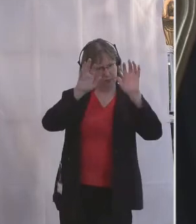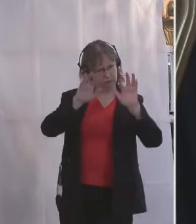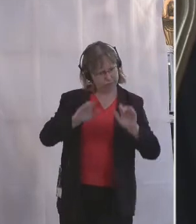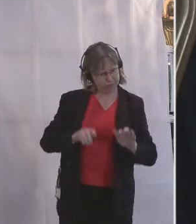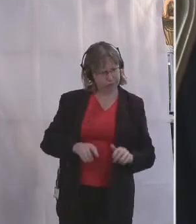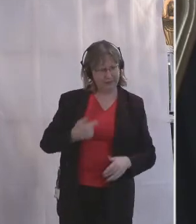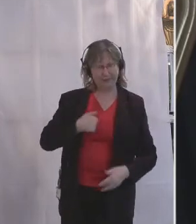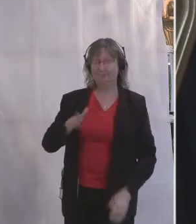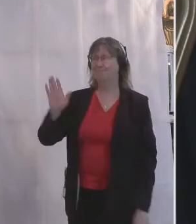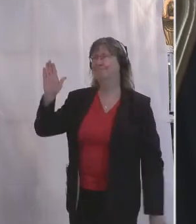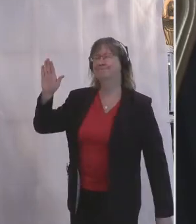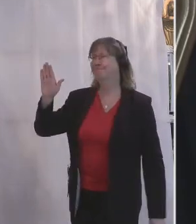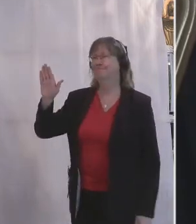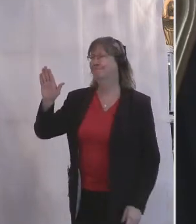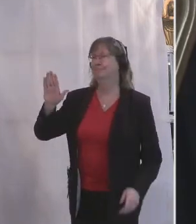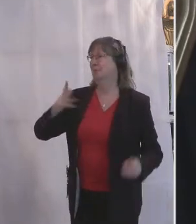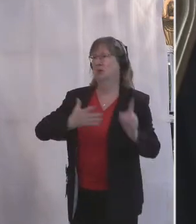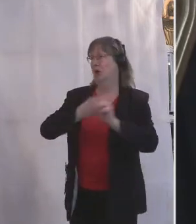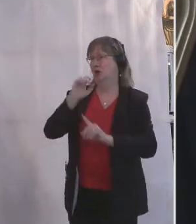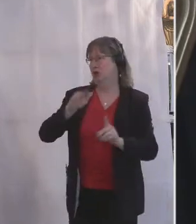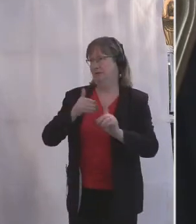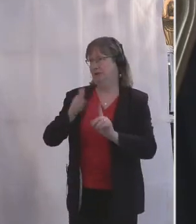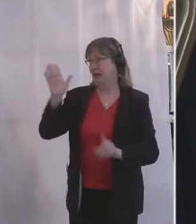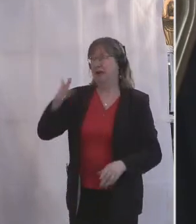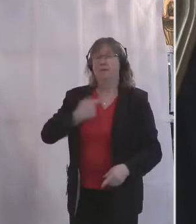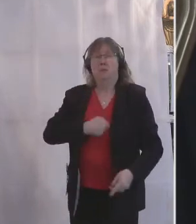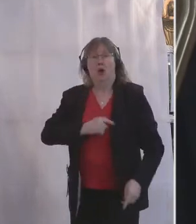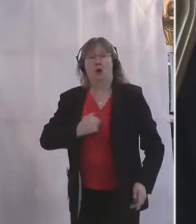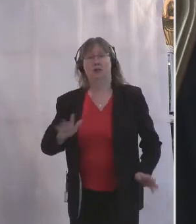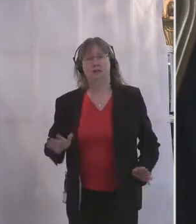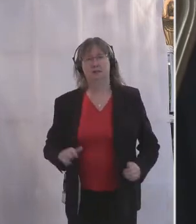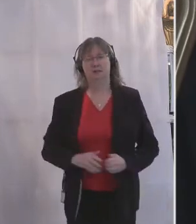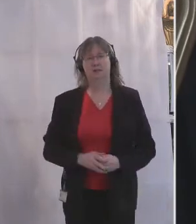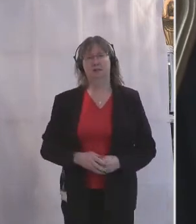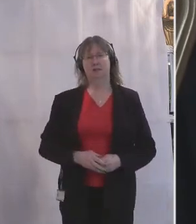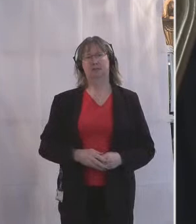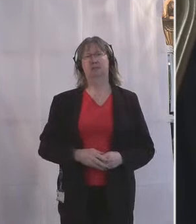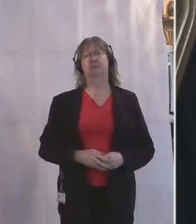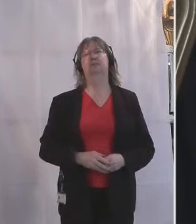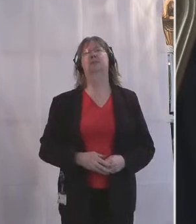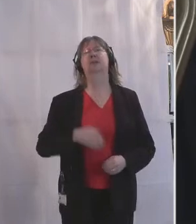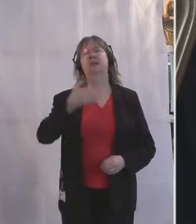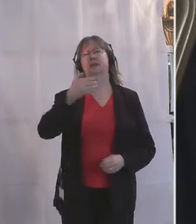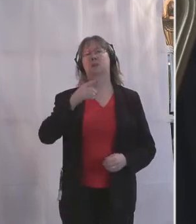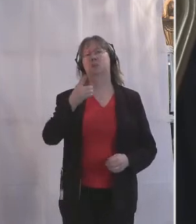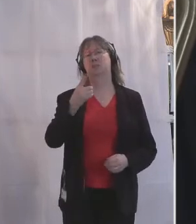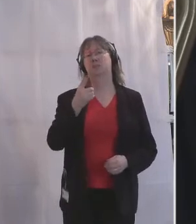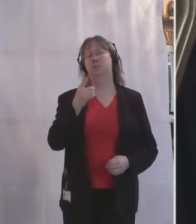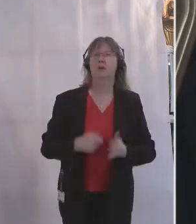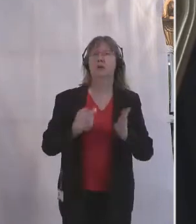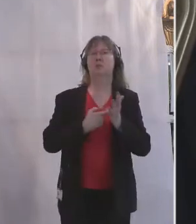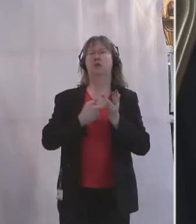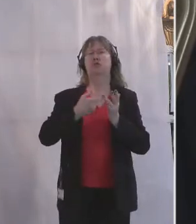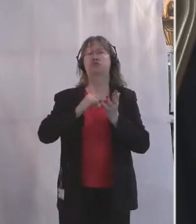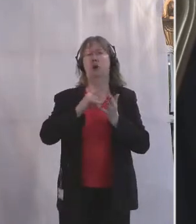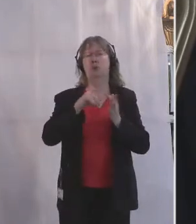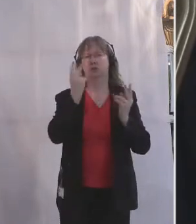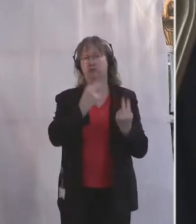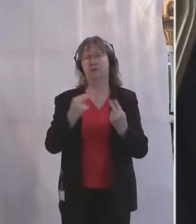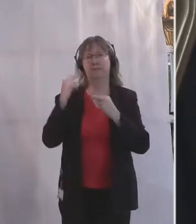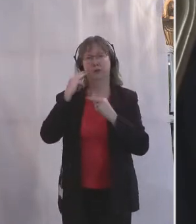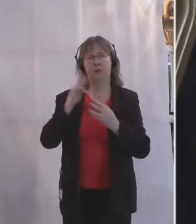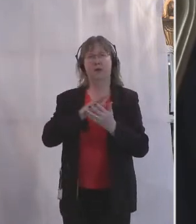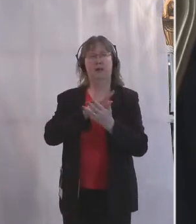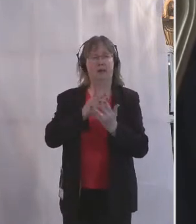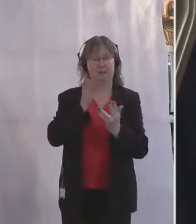hands up and saying when you've not hit them. 60% we started to influence. We had 206 drivers as